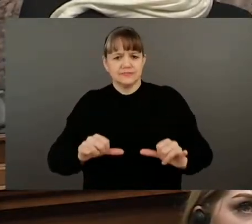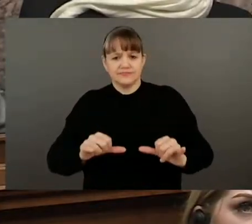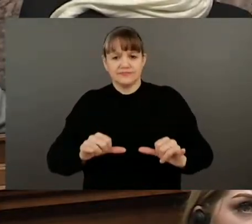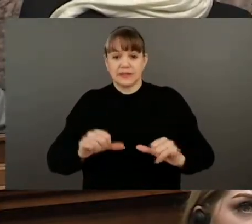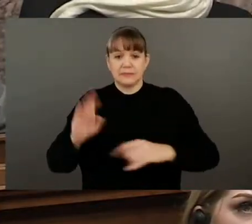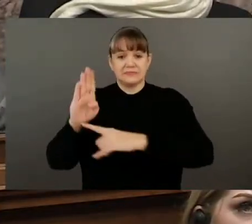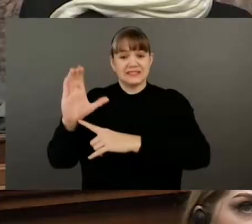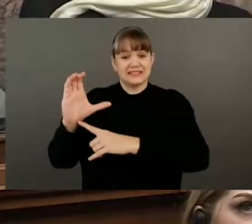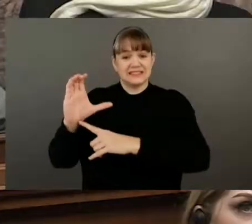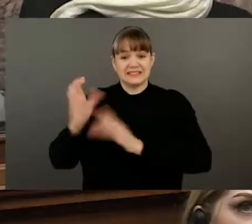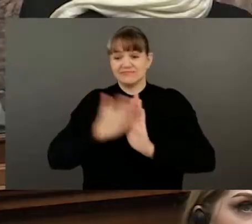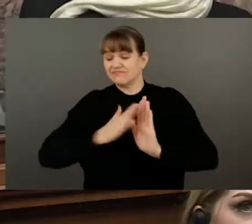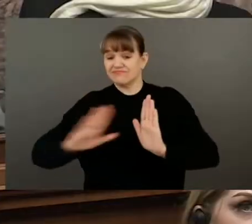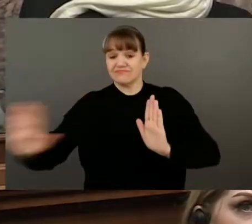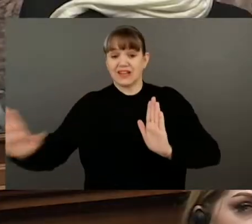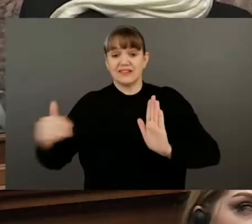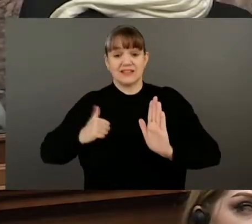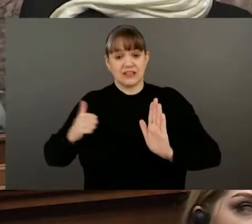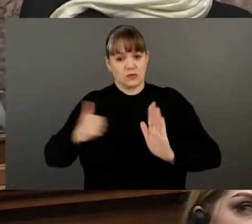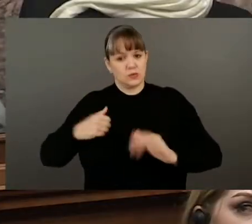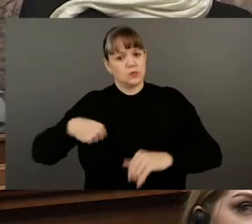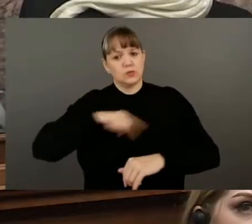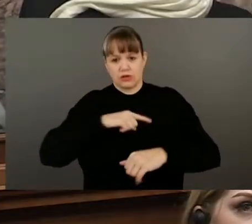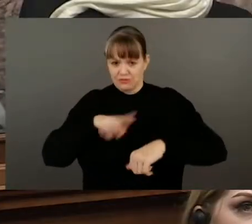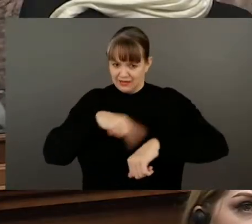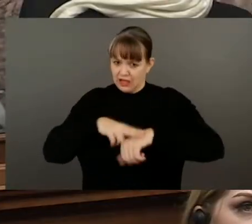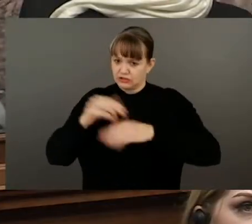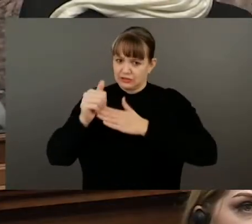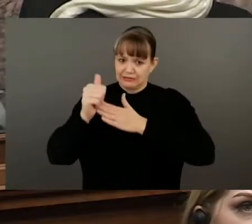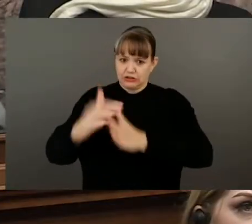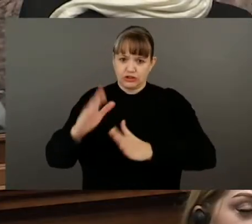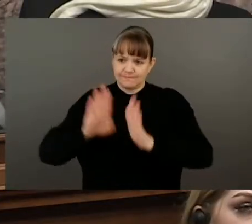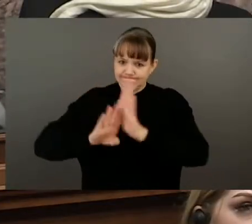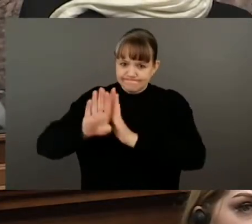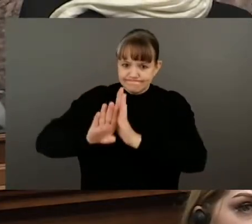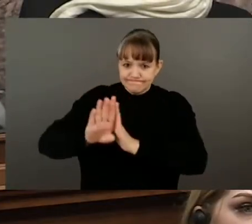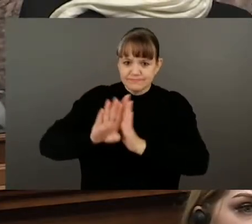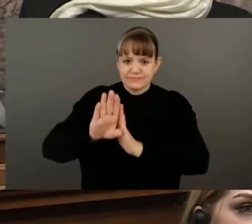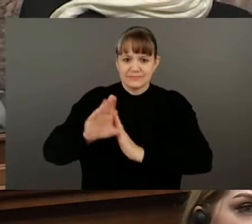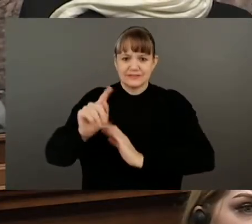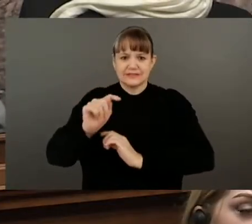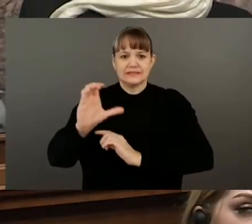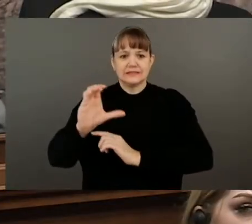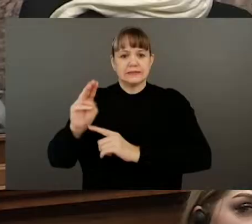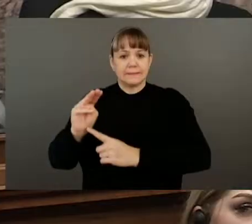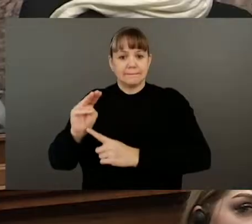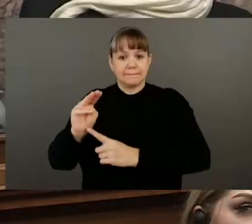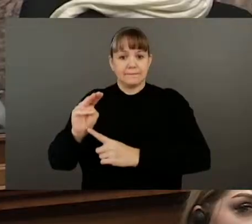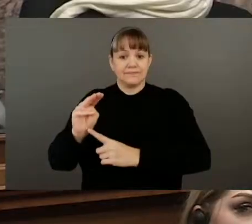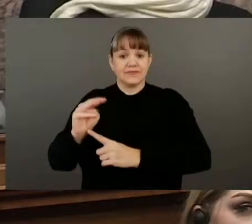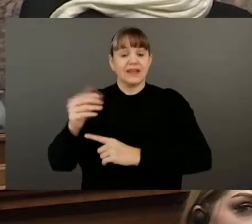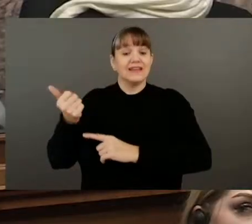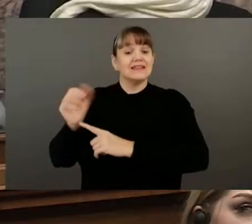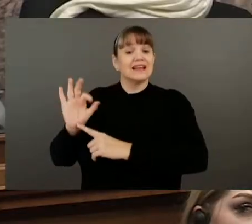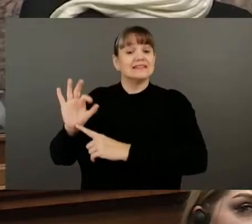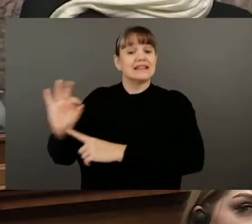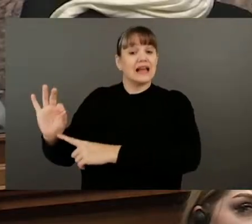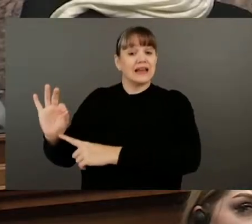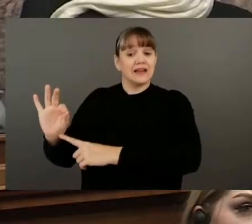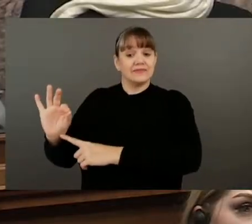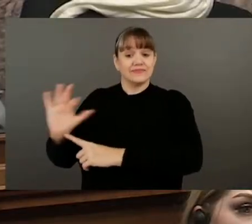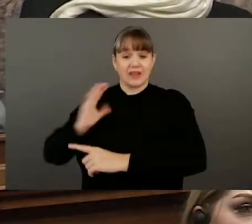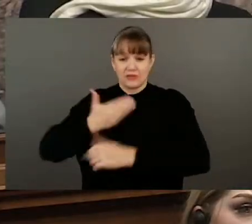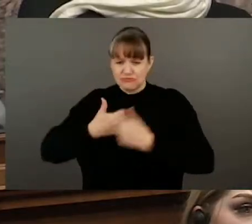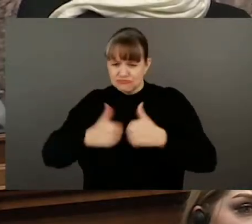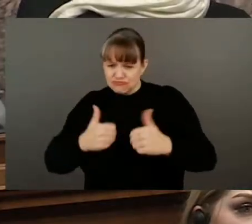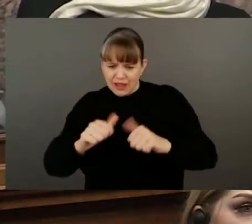In 1999, our province began the formal regulatory process for TCM, becoming the first jurisdiction in